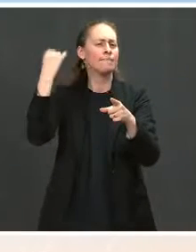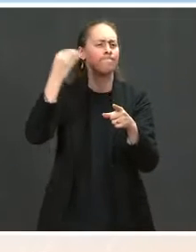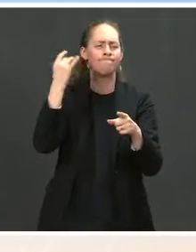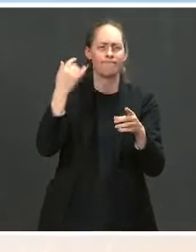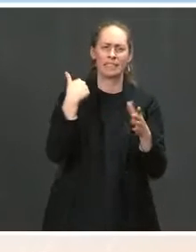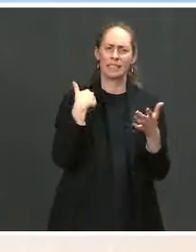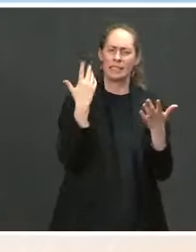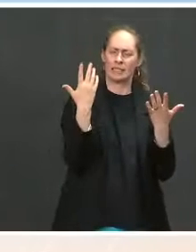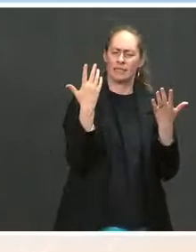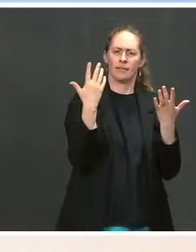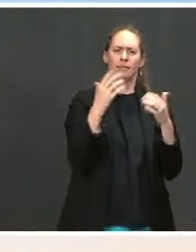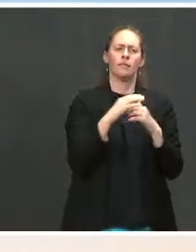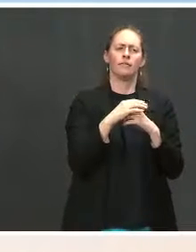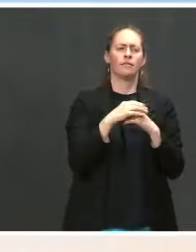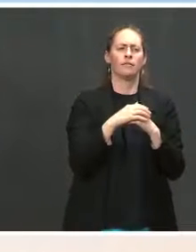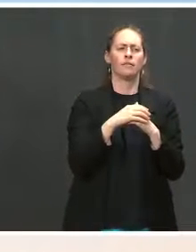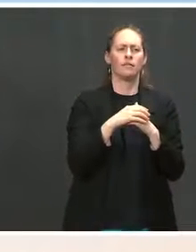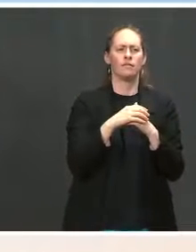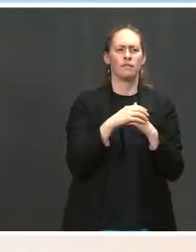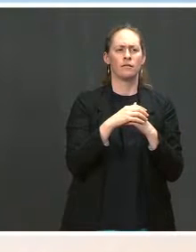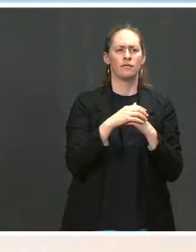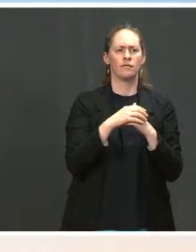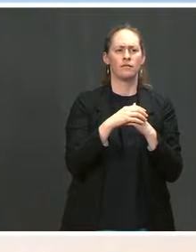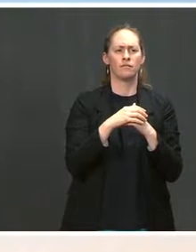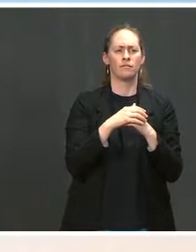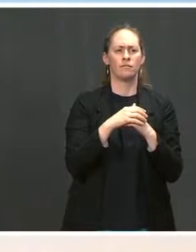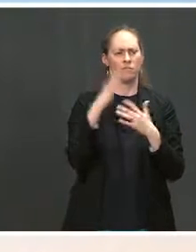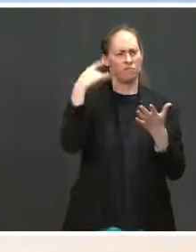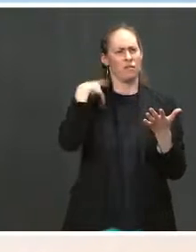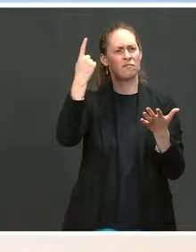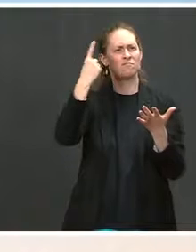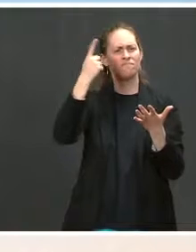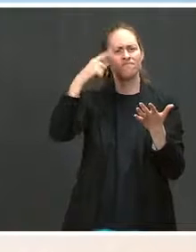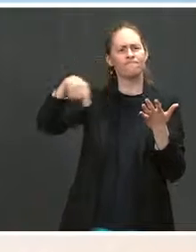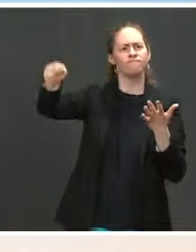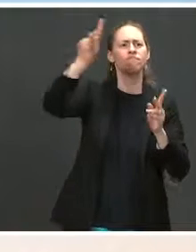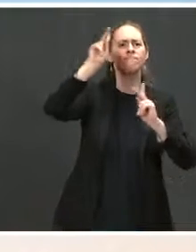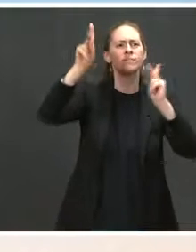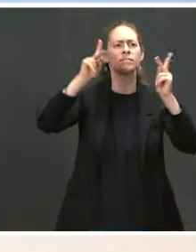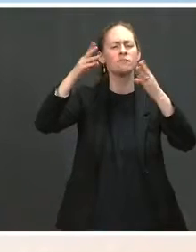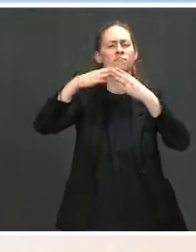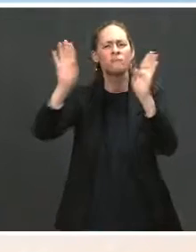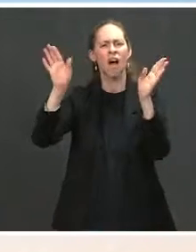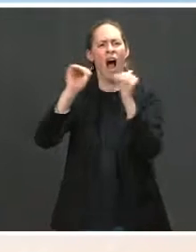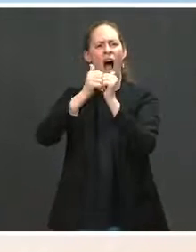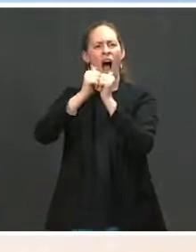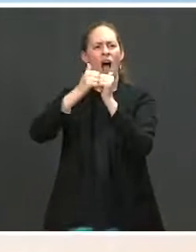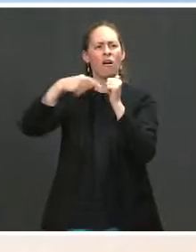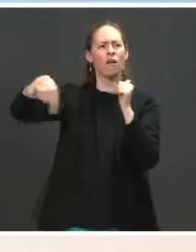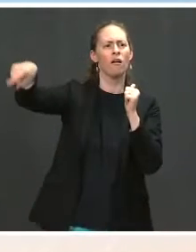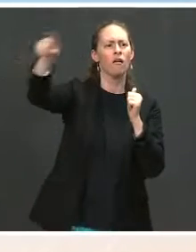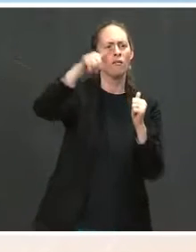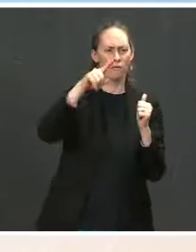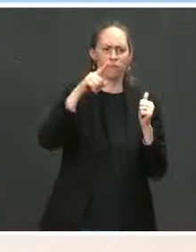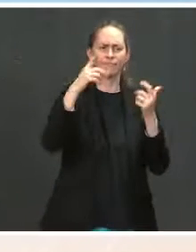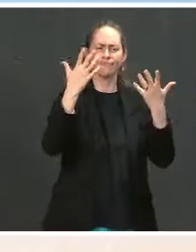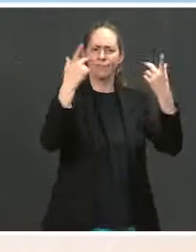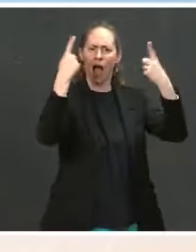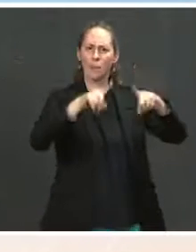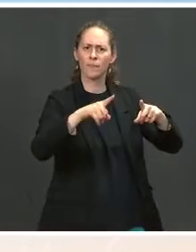such an absence of public curiosity about what led to a major explosion in a major foreign